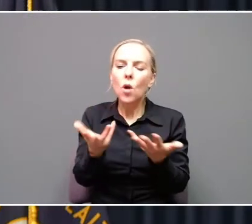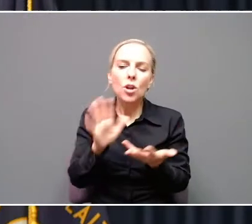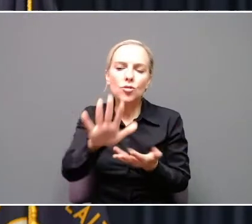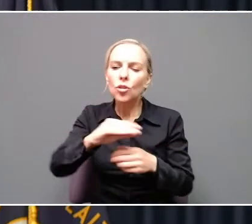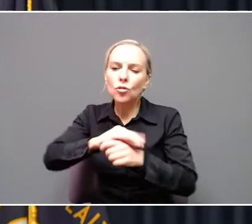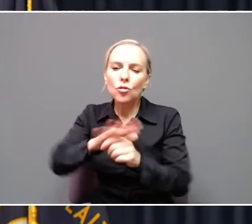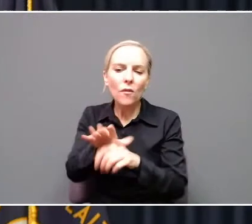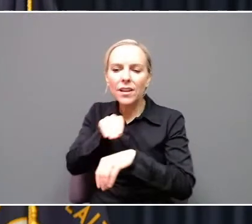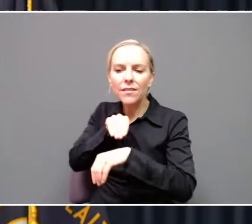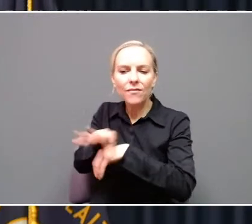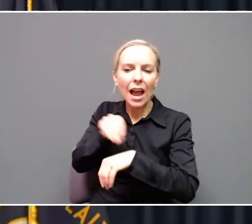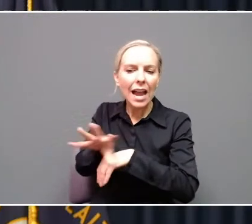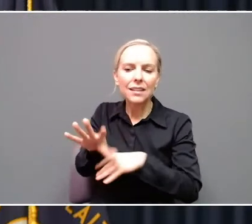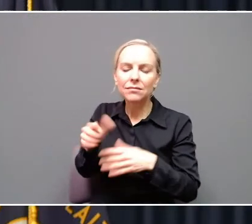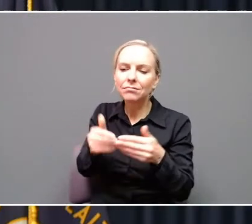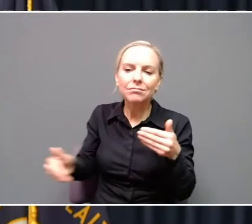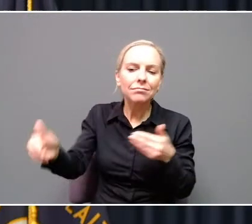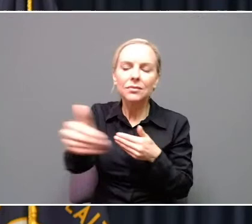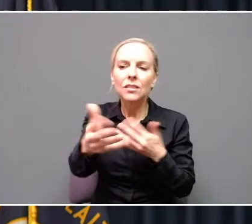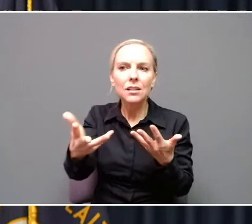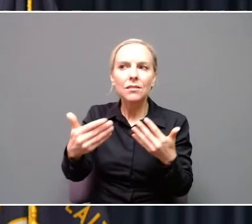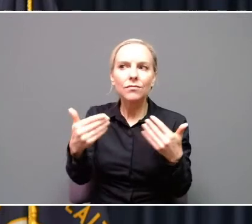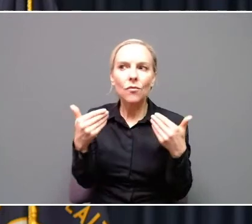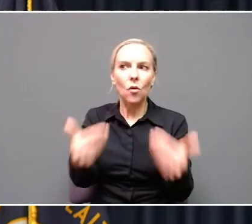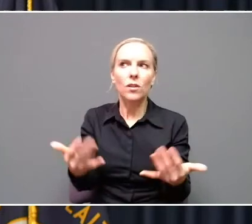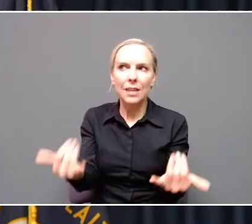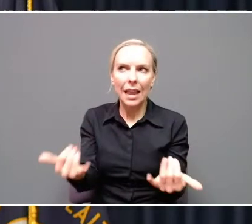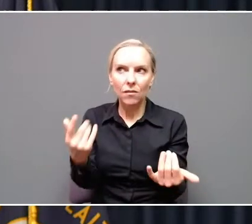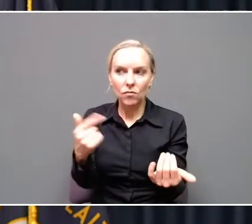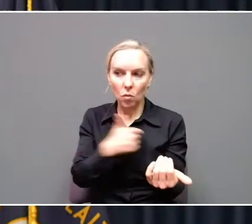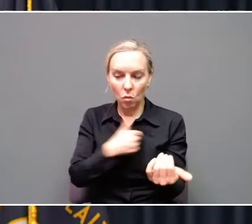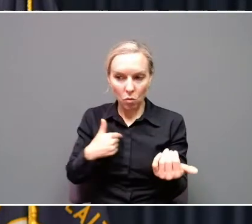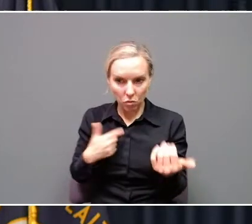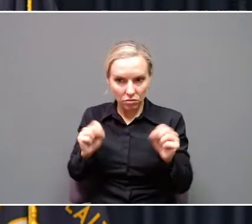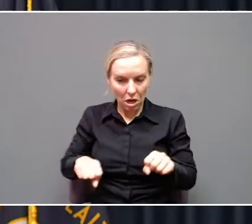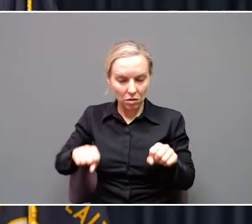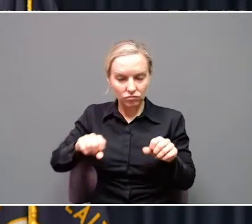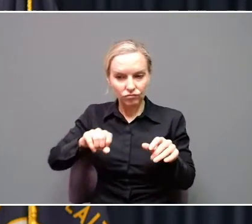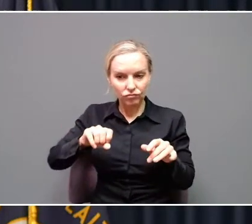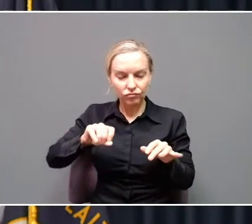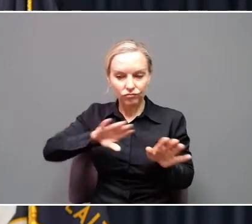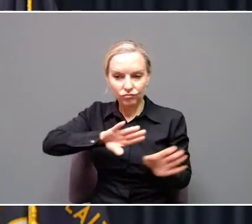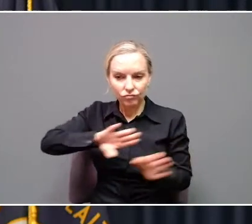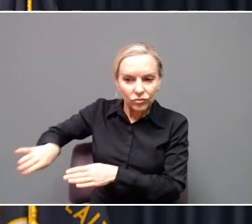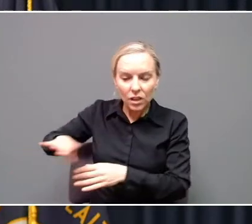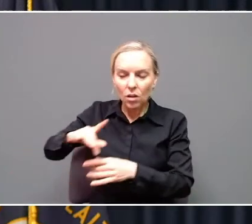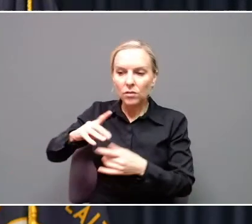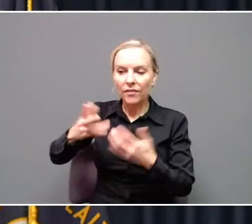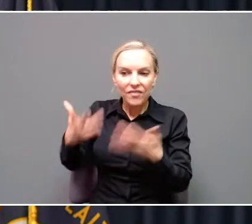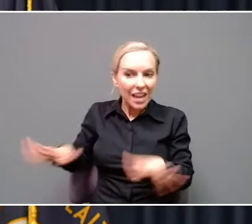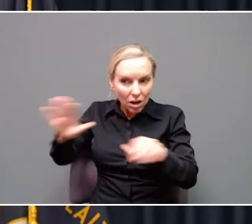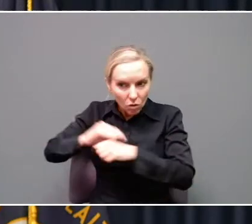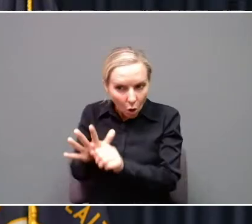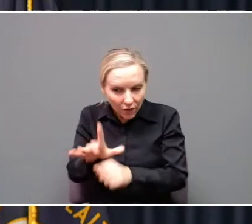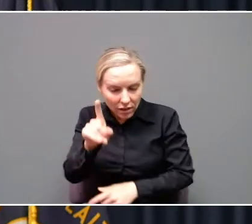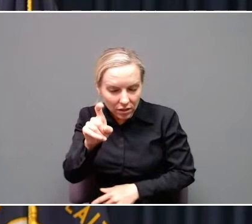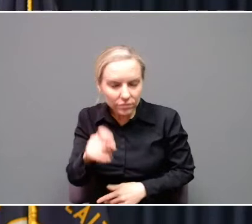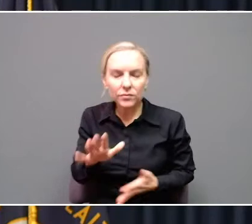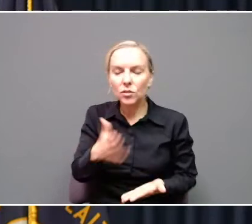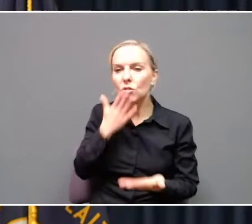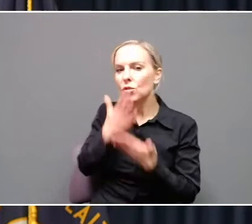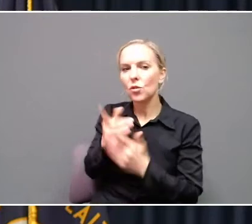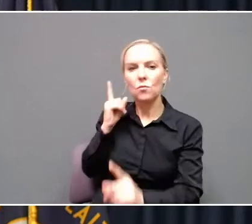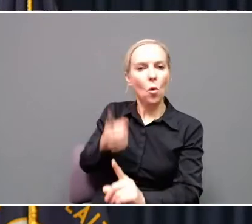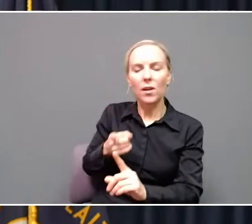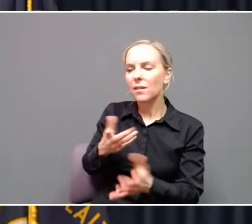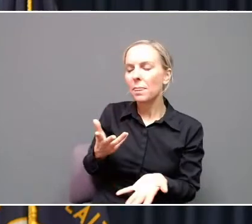going forward if that's where we are? That is a really good point, and I missed it. It